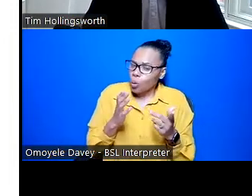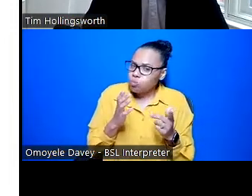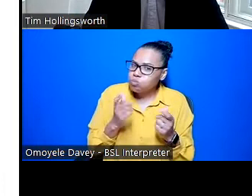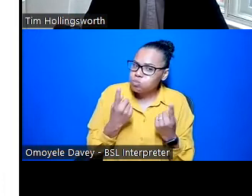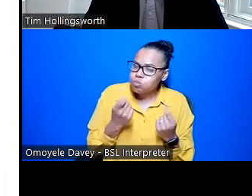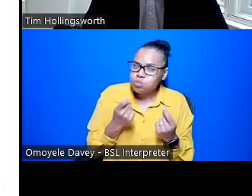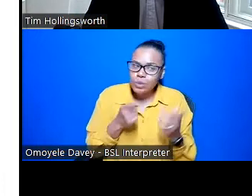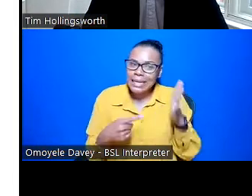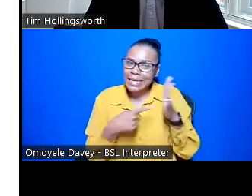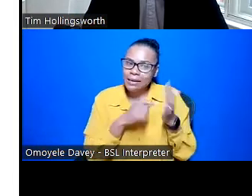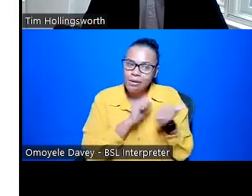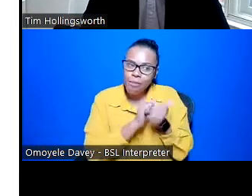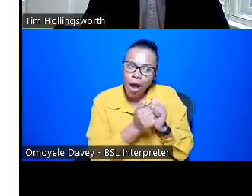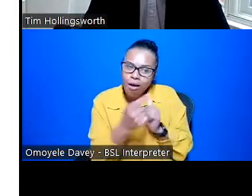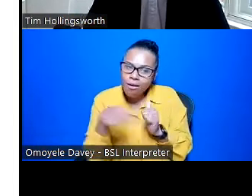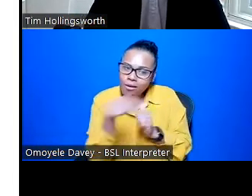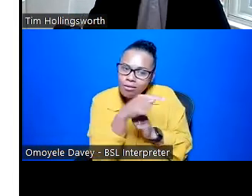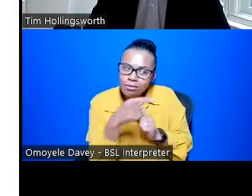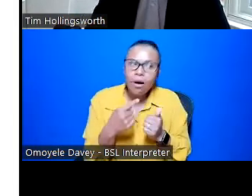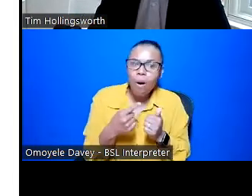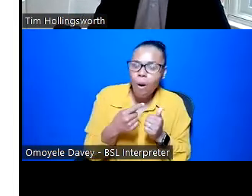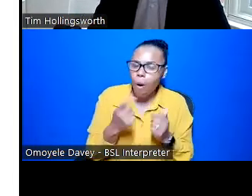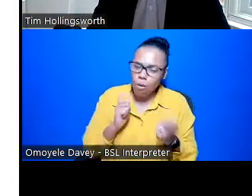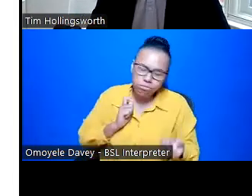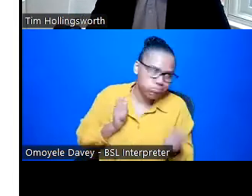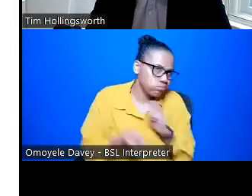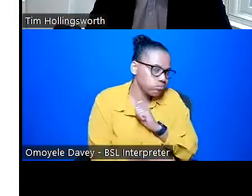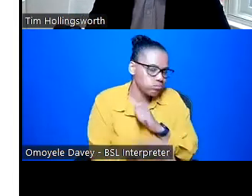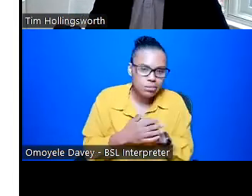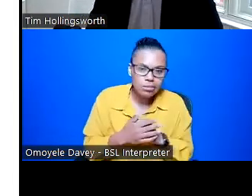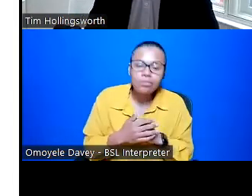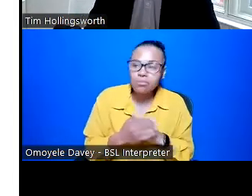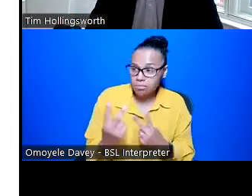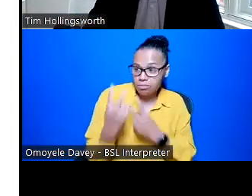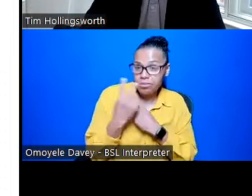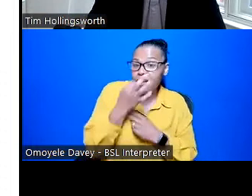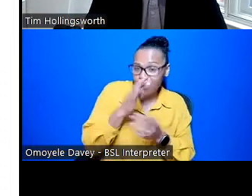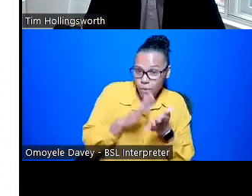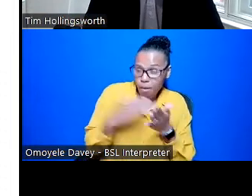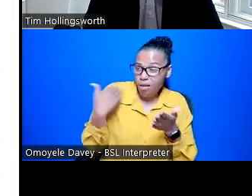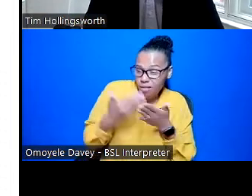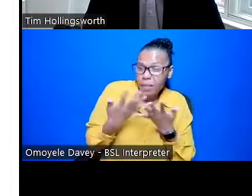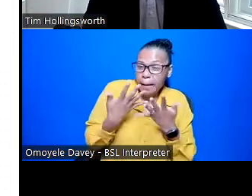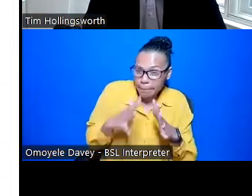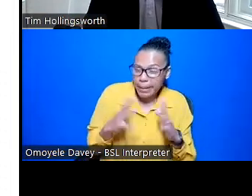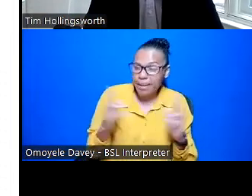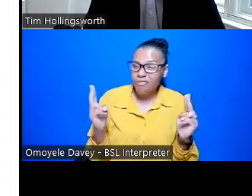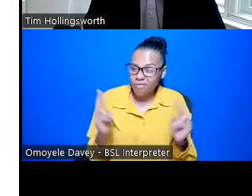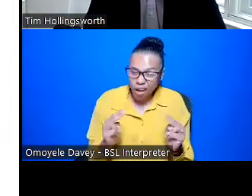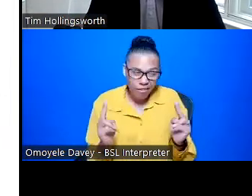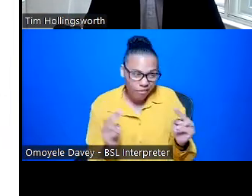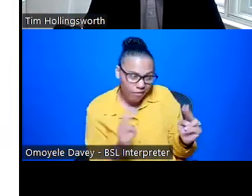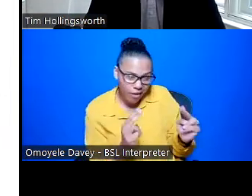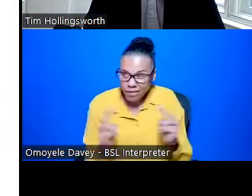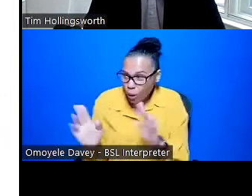key partners. Over the last few months, we've been finalising and indeed announcing a level of investment in